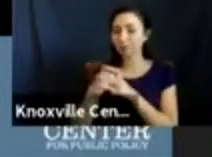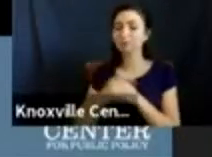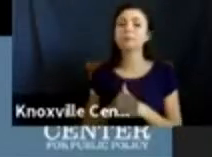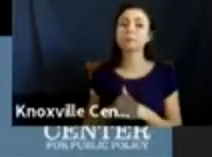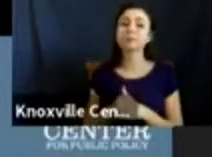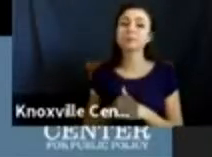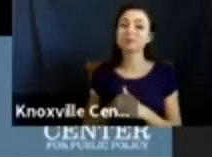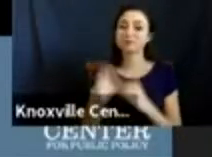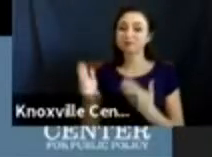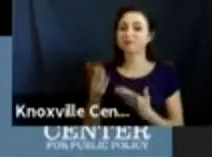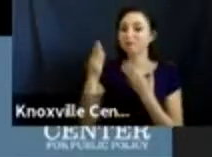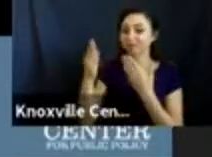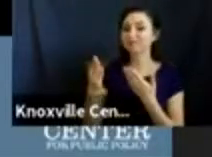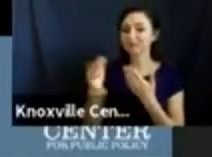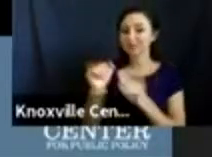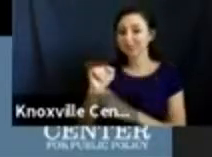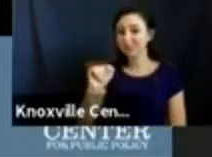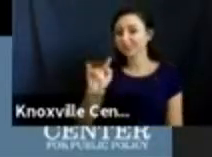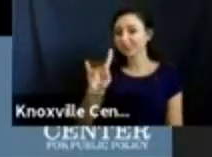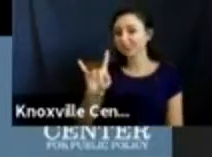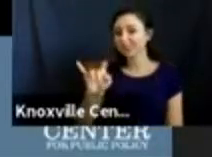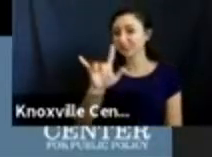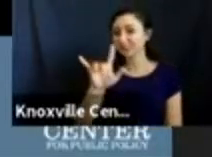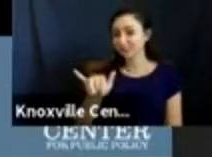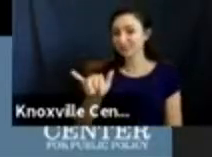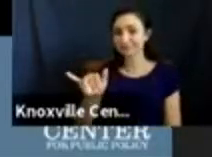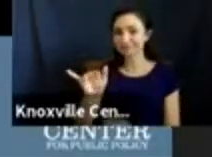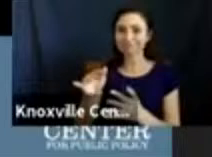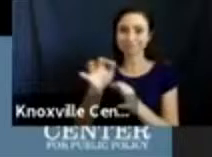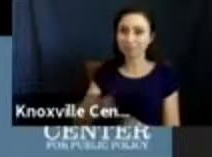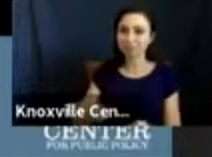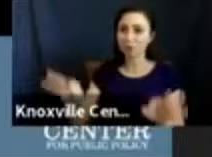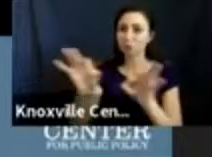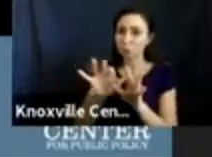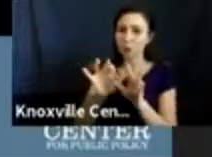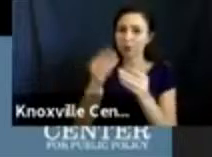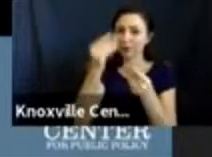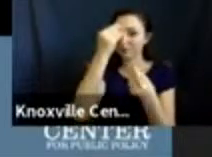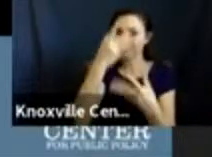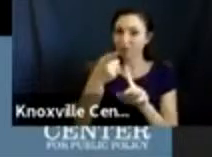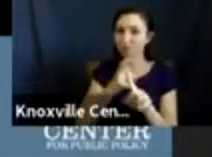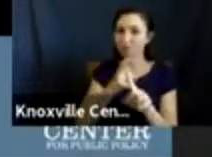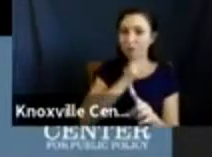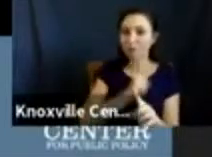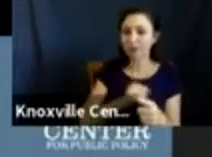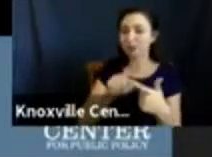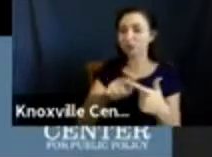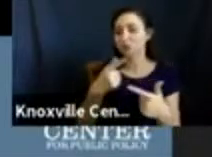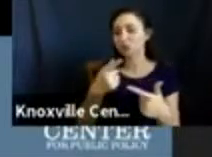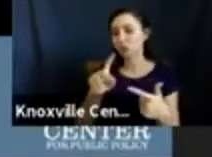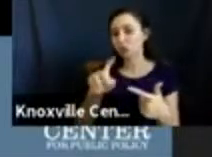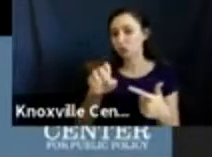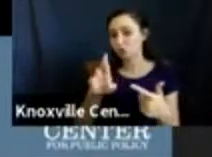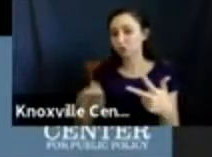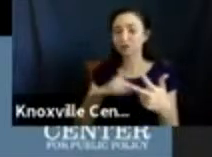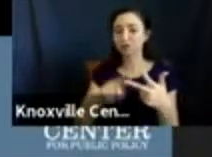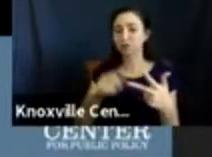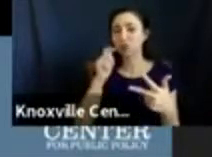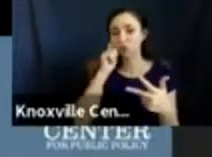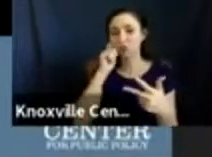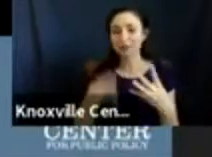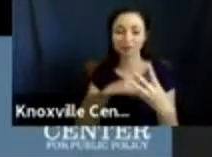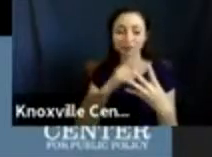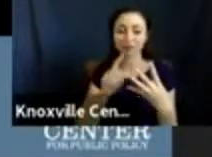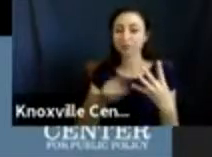valid segmentation, as I showed you, by age, race, gender, and region. And region here is an 89 county grouping